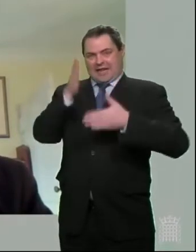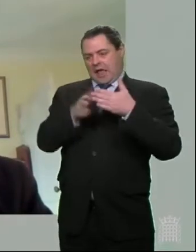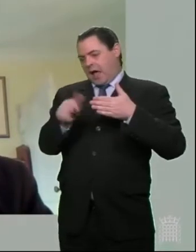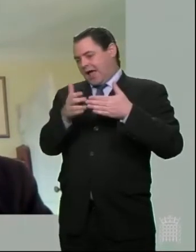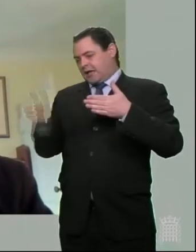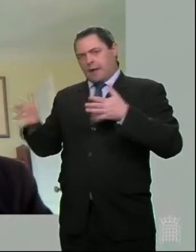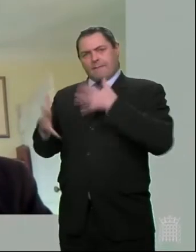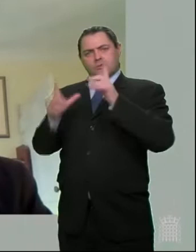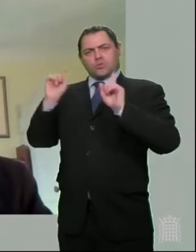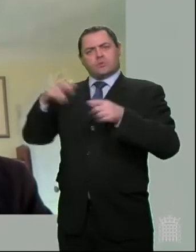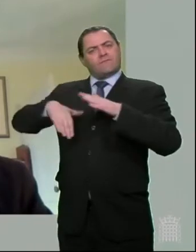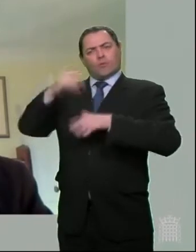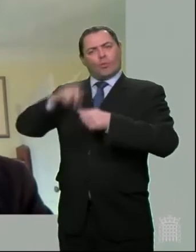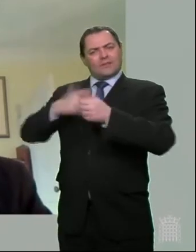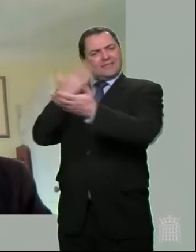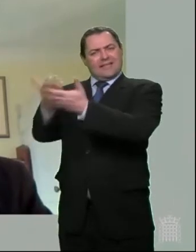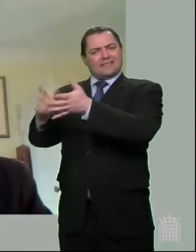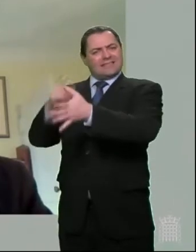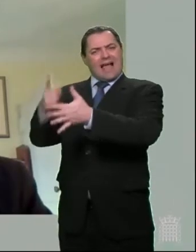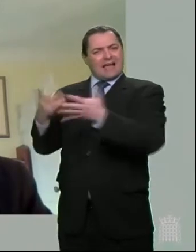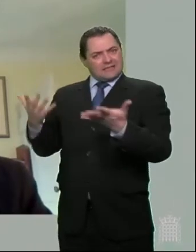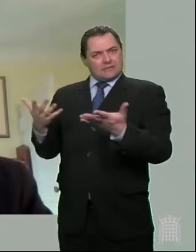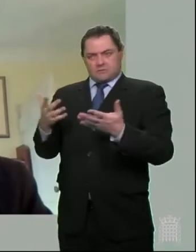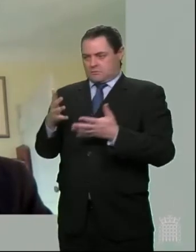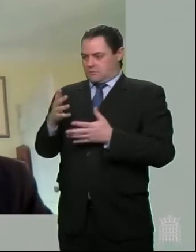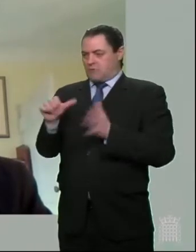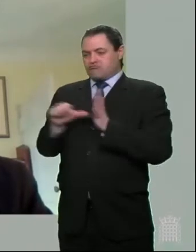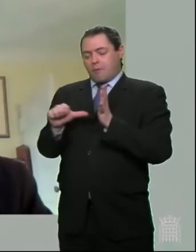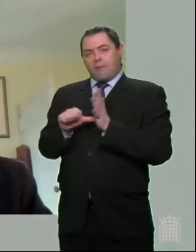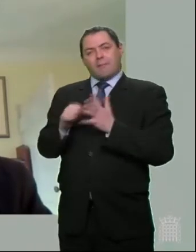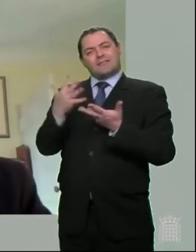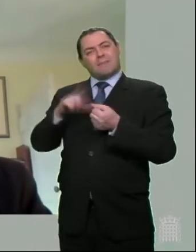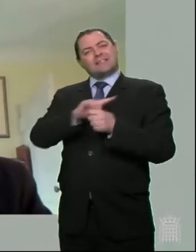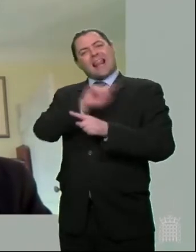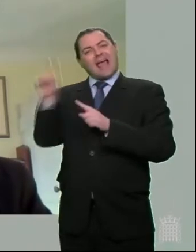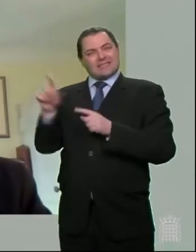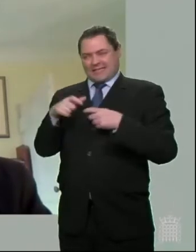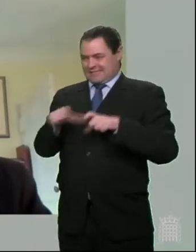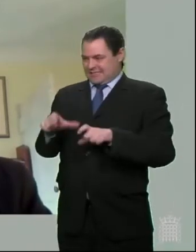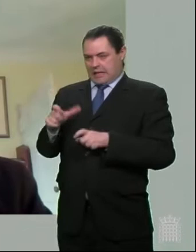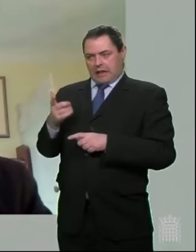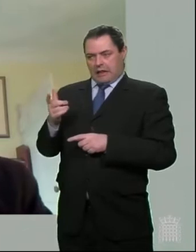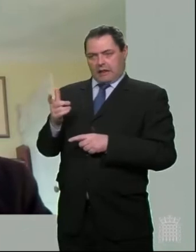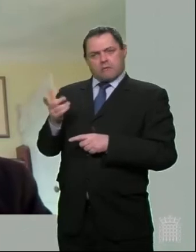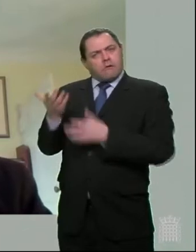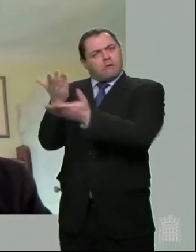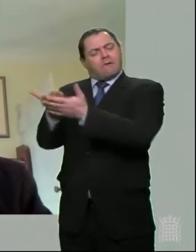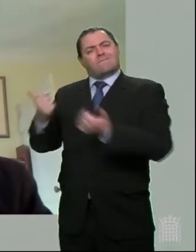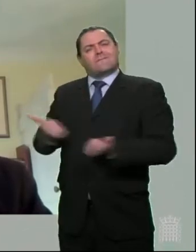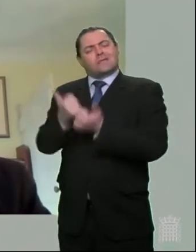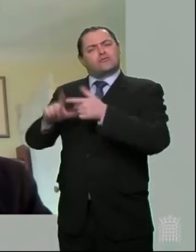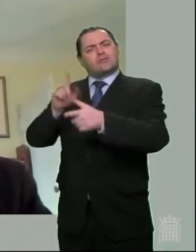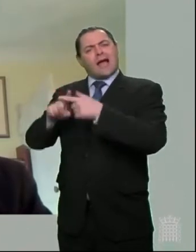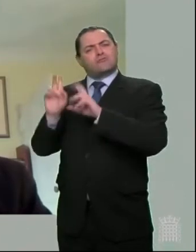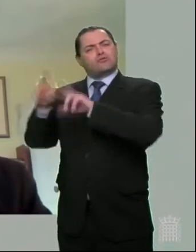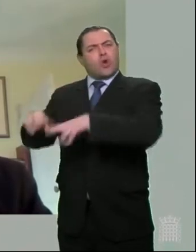a complete tax return. 10 months on, this obstacle to providing support no longer applies. To assist them,